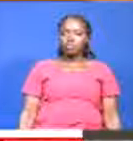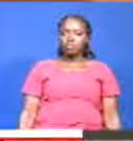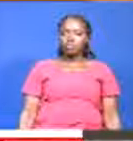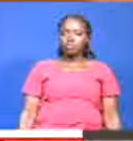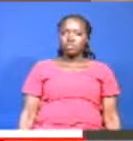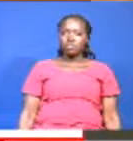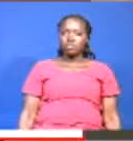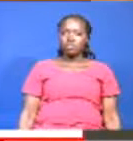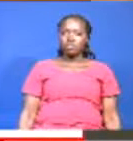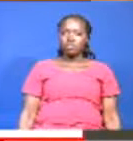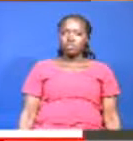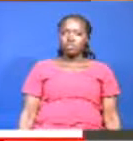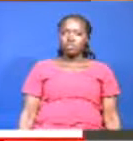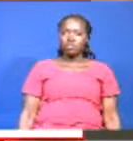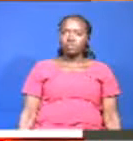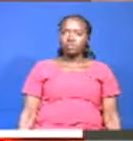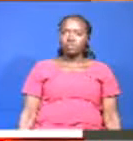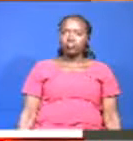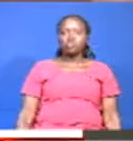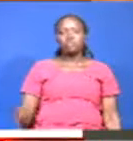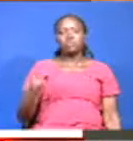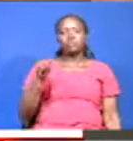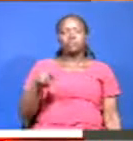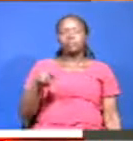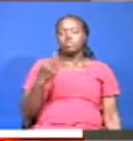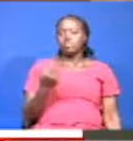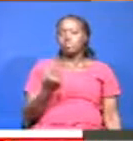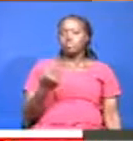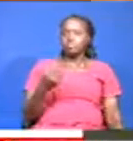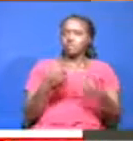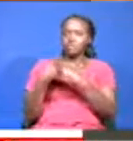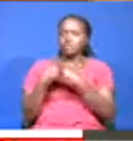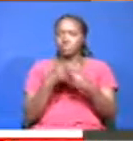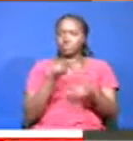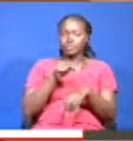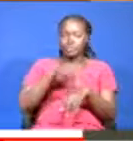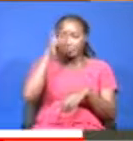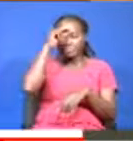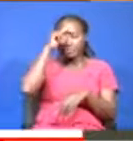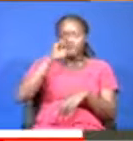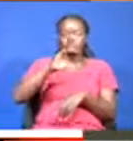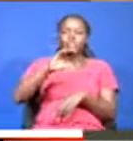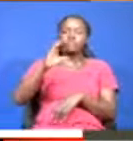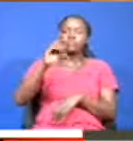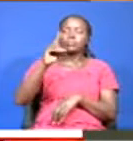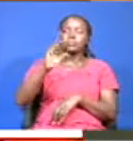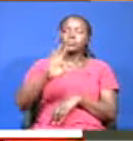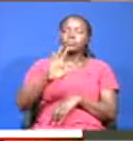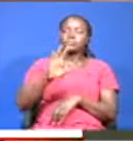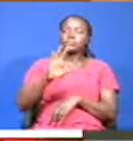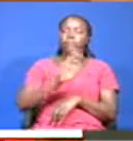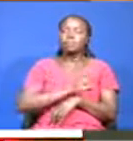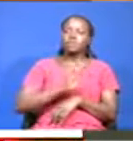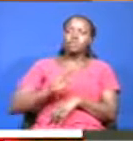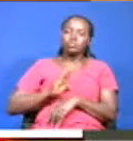And elsewhere, Manyatta MP Gitonga Mukunji has challenged the National Government Constituency Development Fund Board at